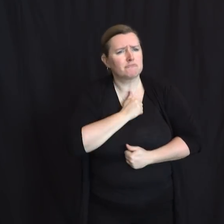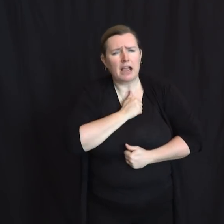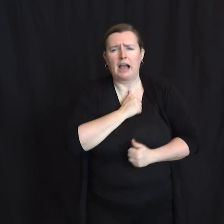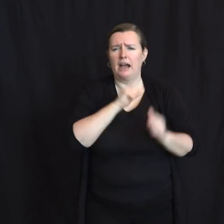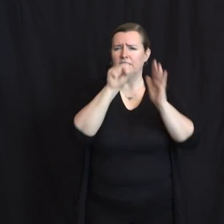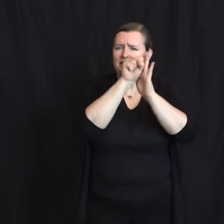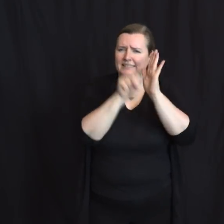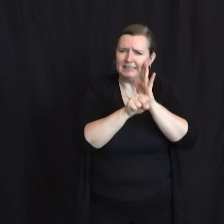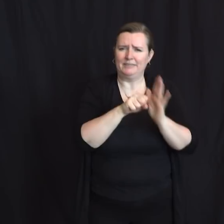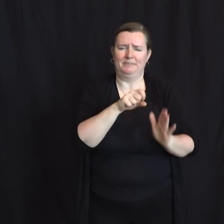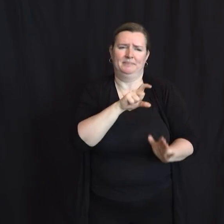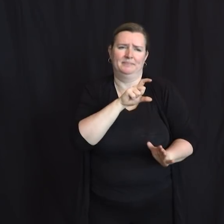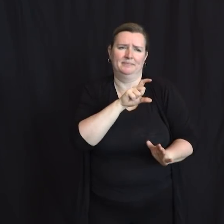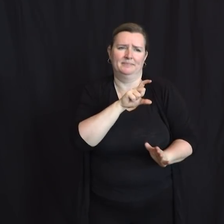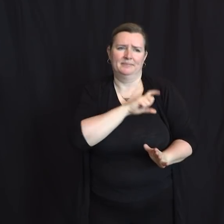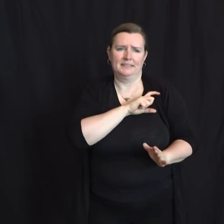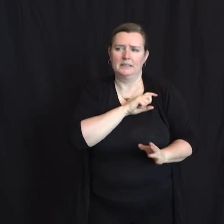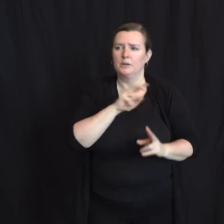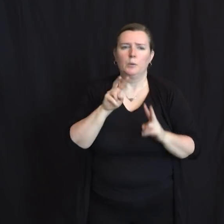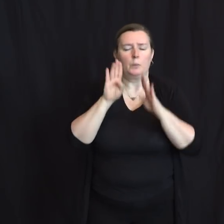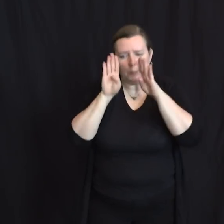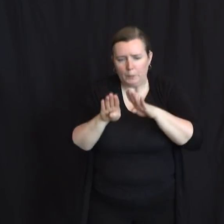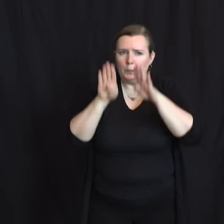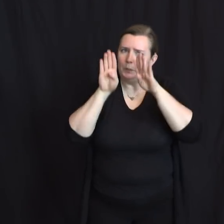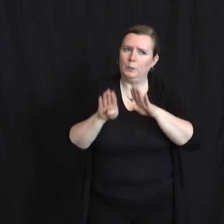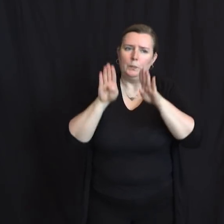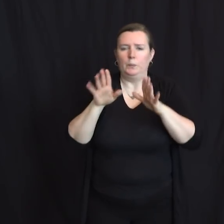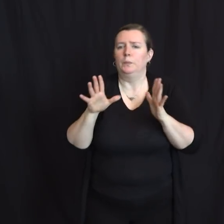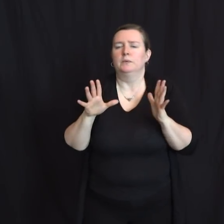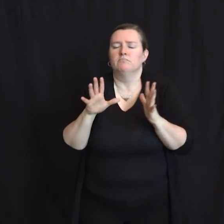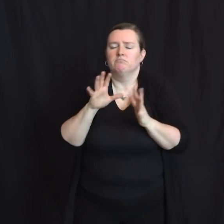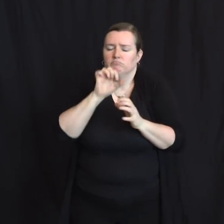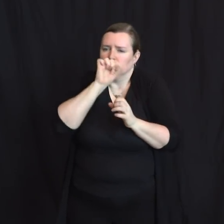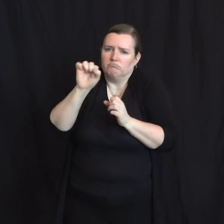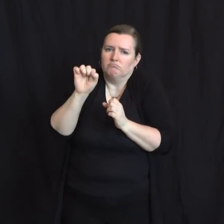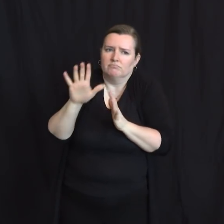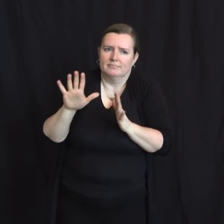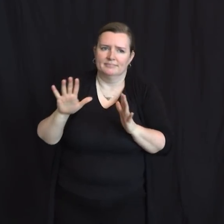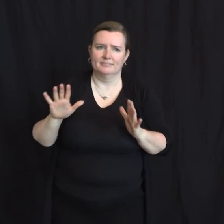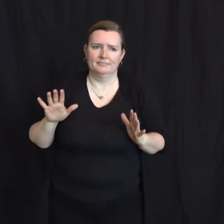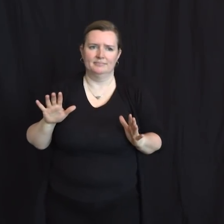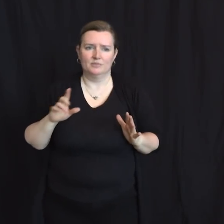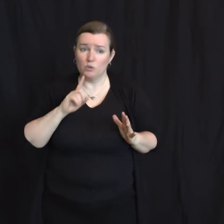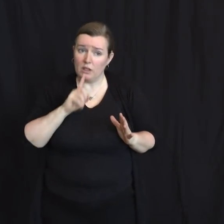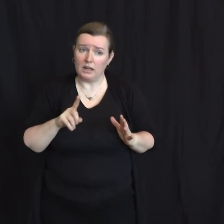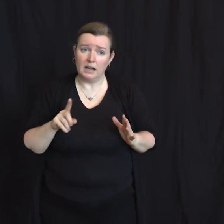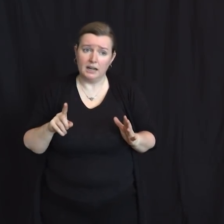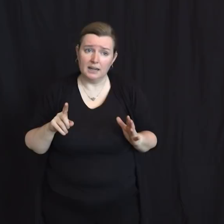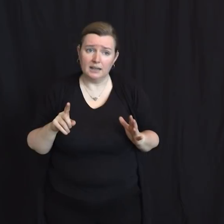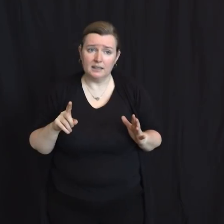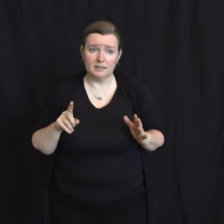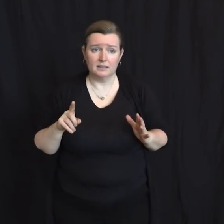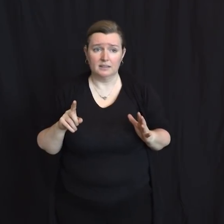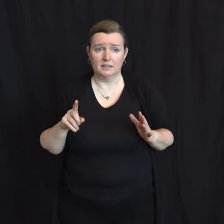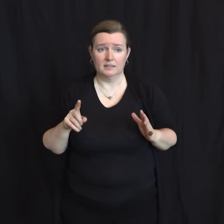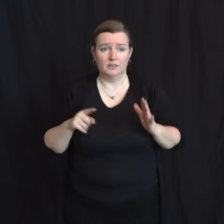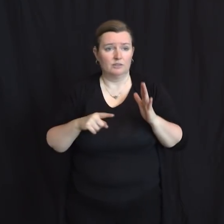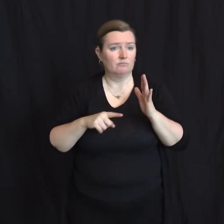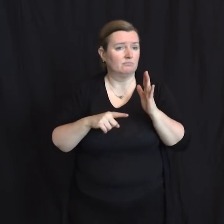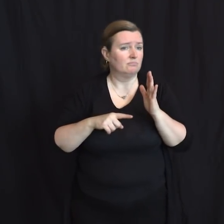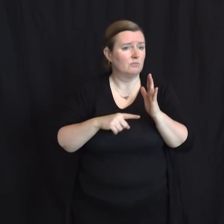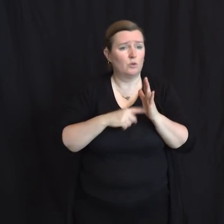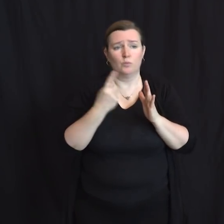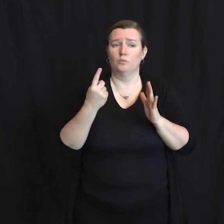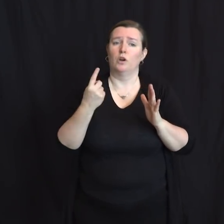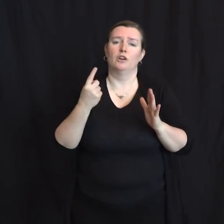He epitomized a state trooper, and he epitomized our mantra of once a trooper, always a trooper. So thank you for recognizing